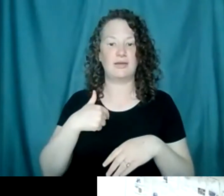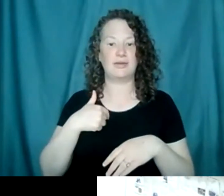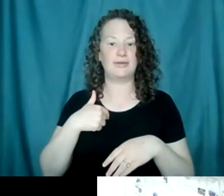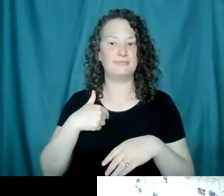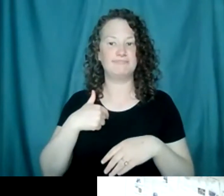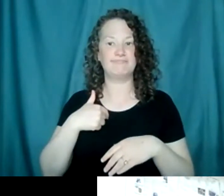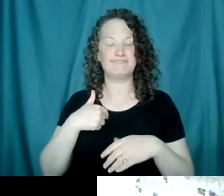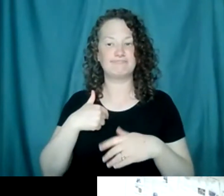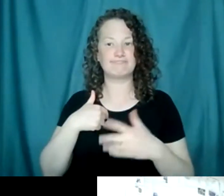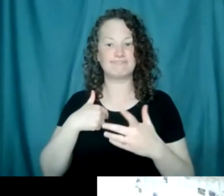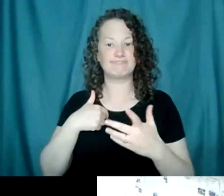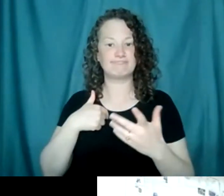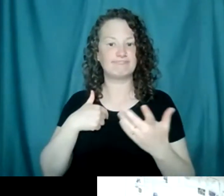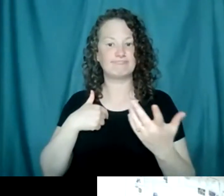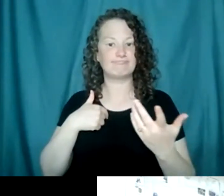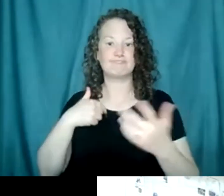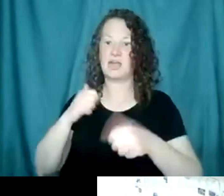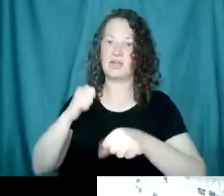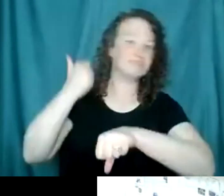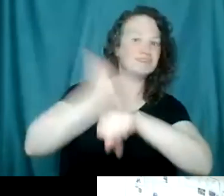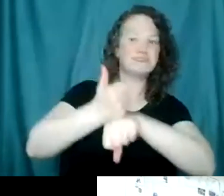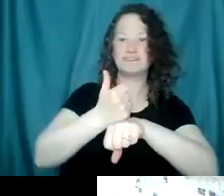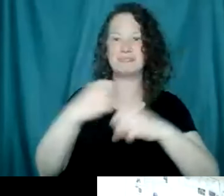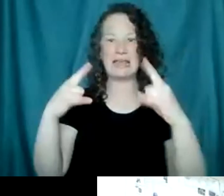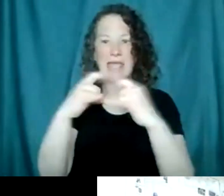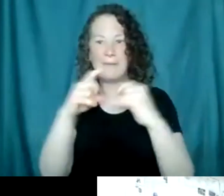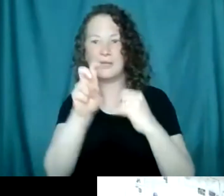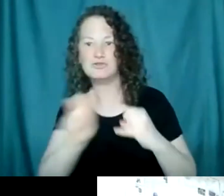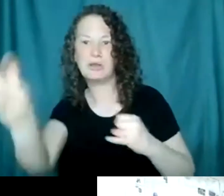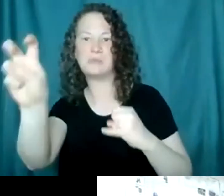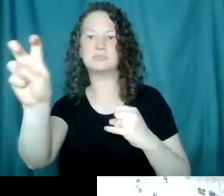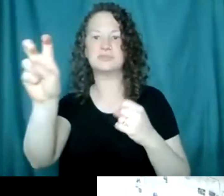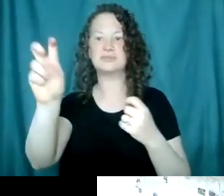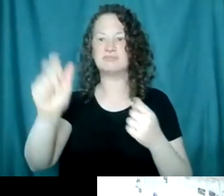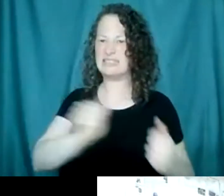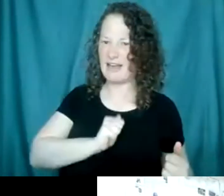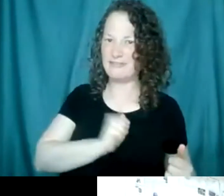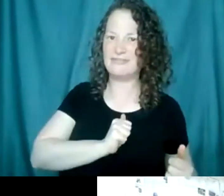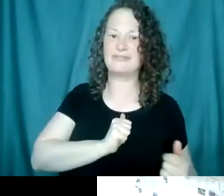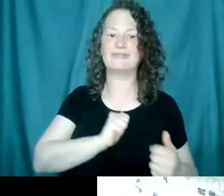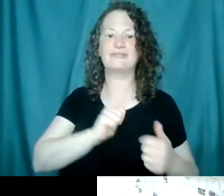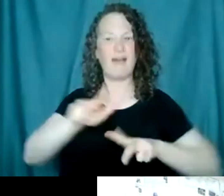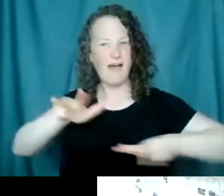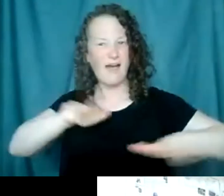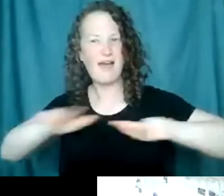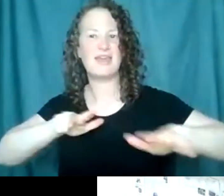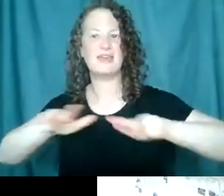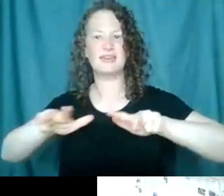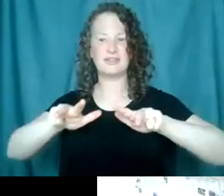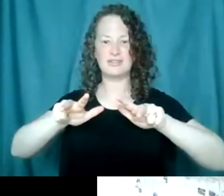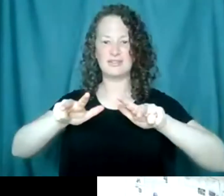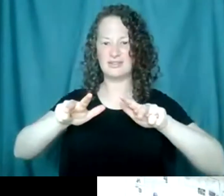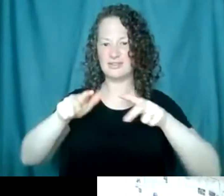able to like set up camping trips and go out and hike and like do all this cool